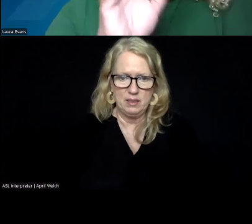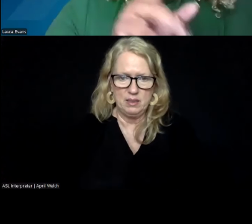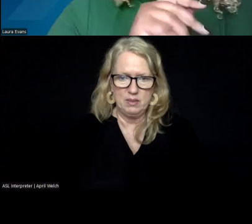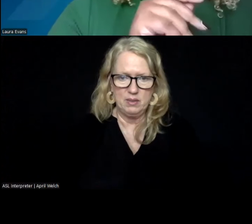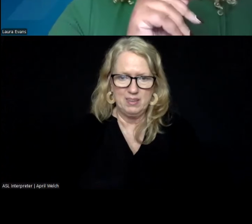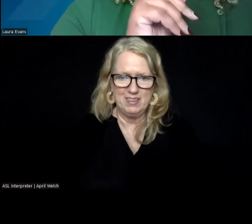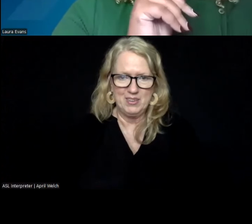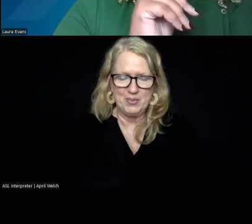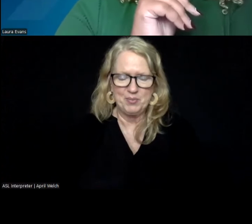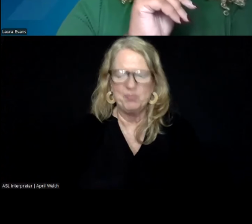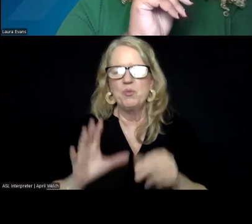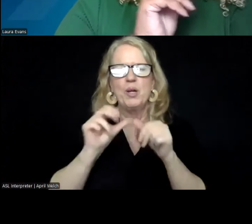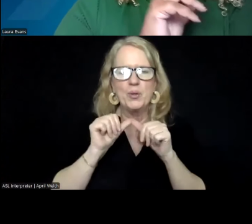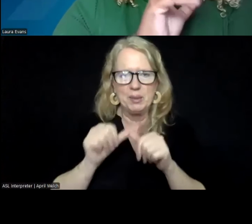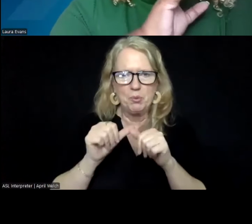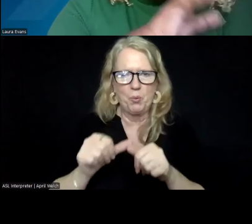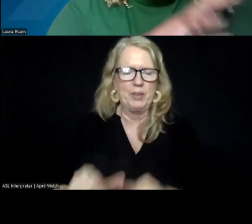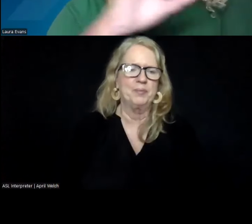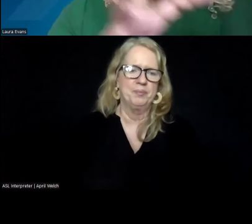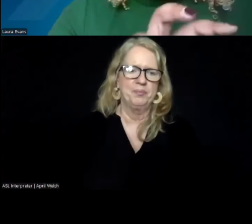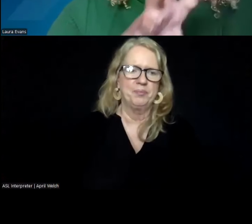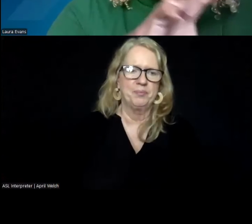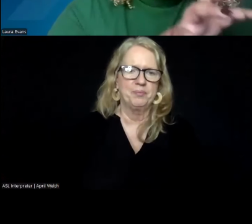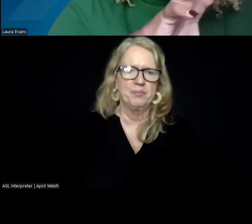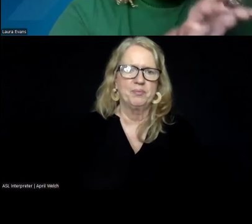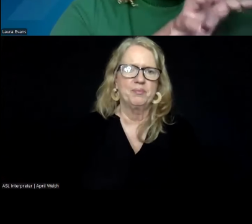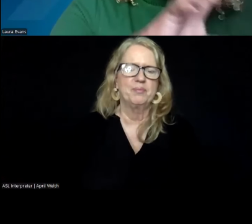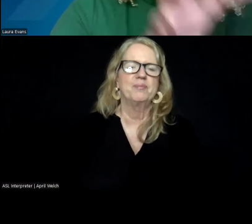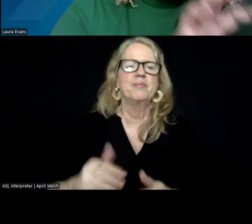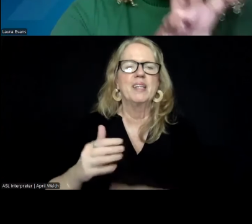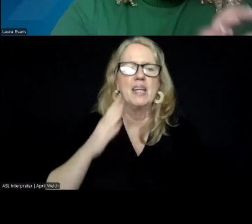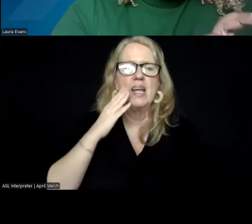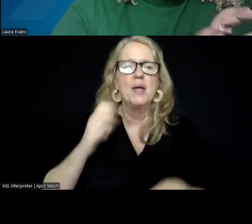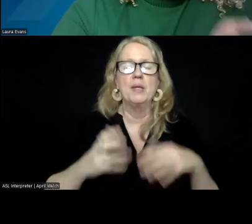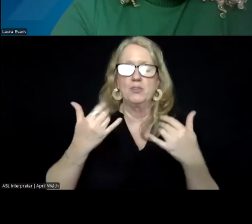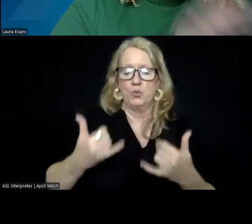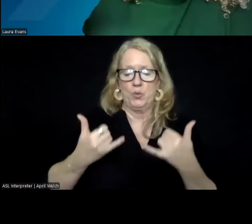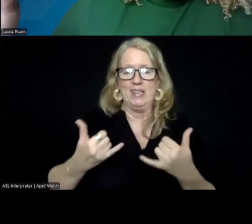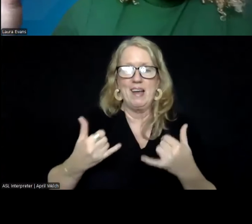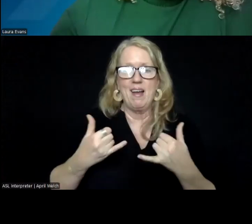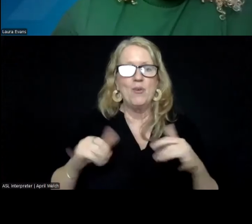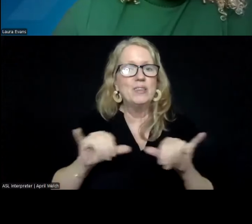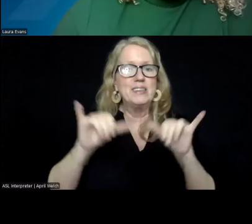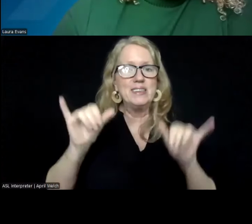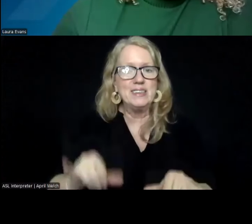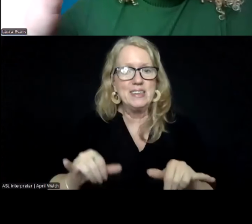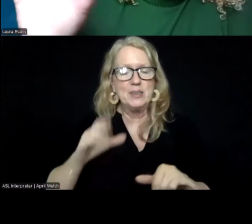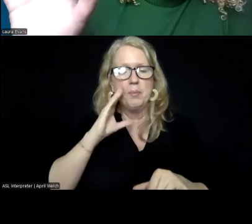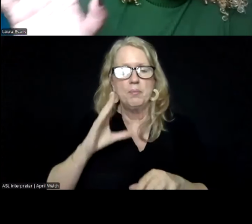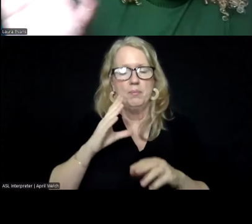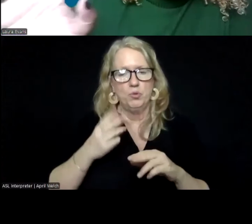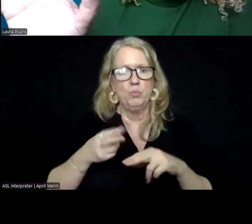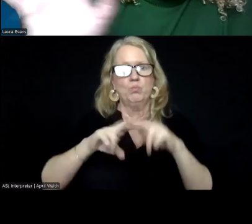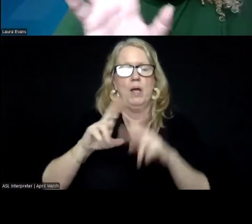Well, let's keep going. So Next Gen 911, essentially taking the existing system and giving it an upgrade so that